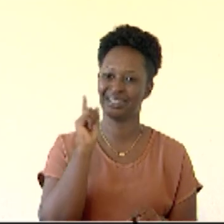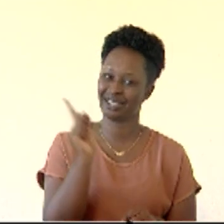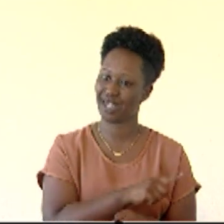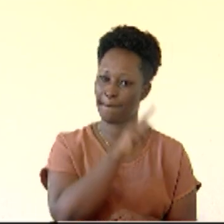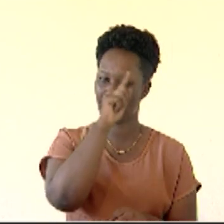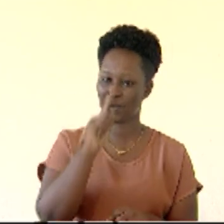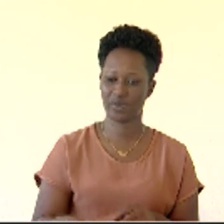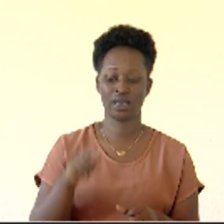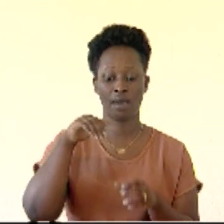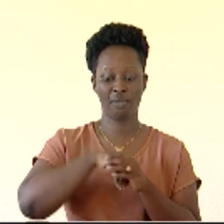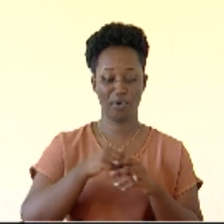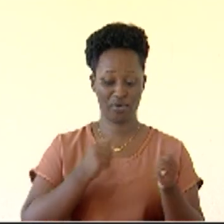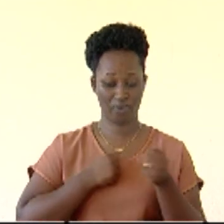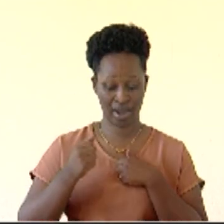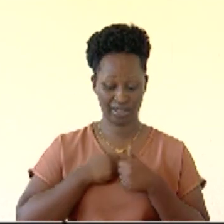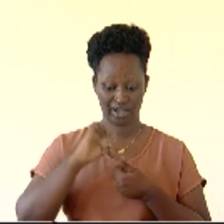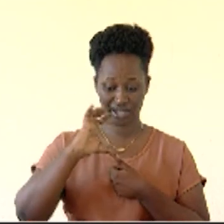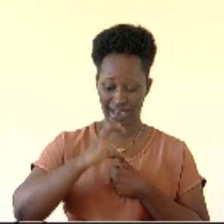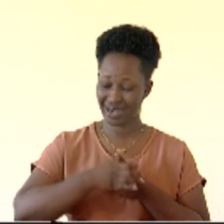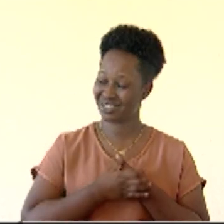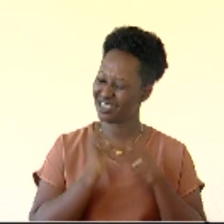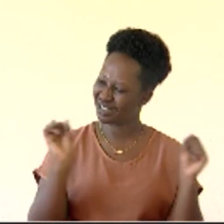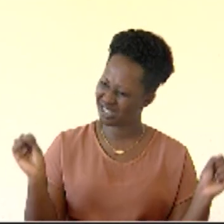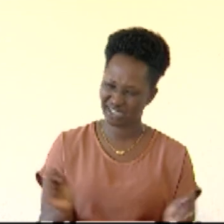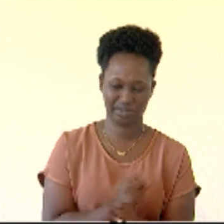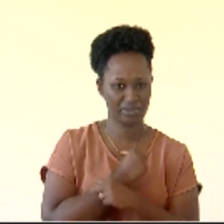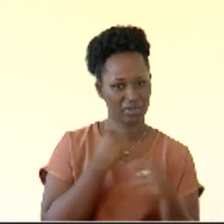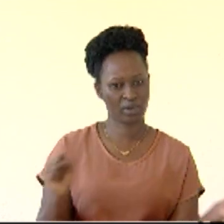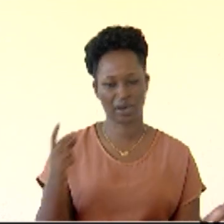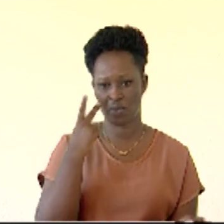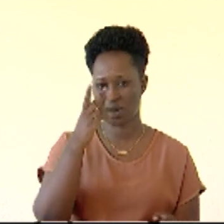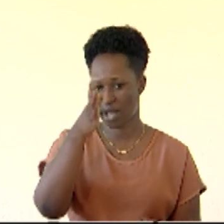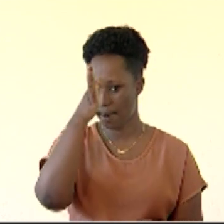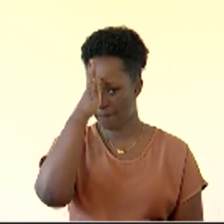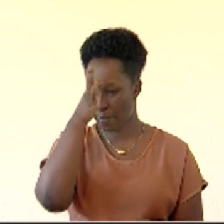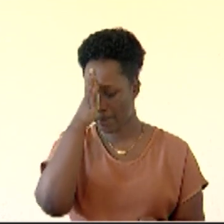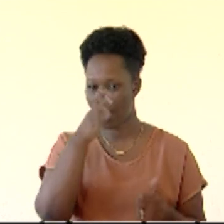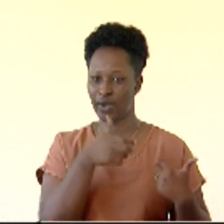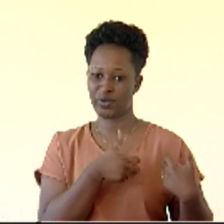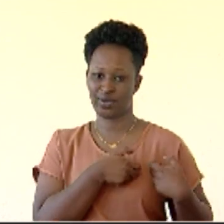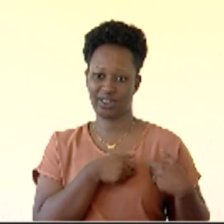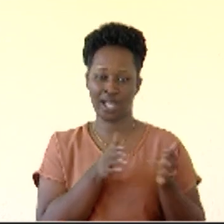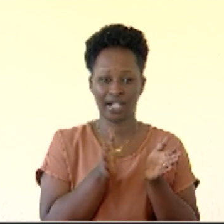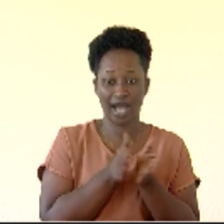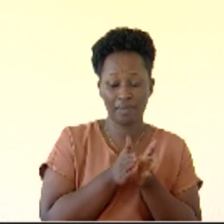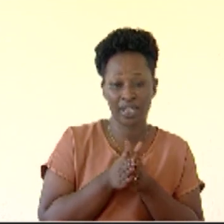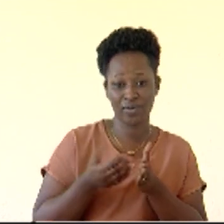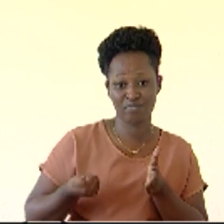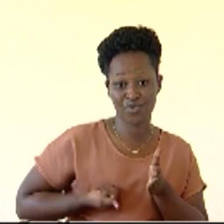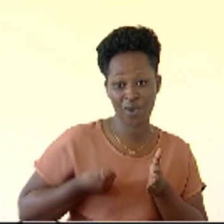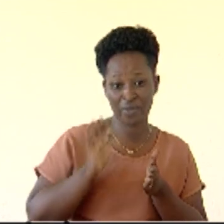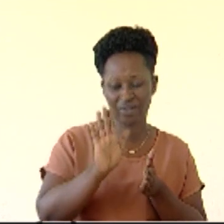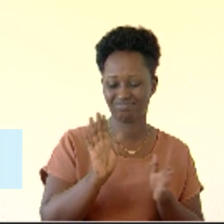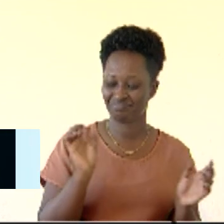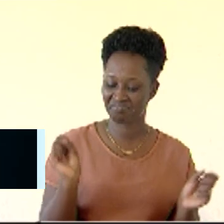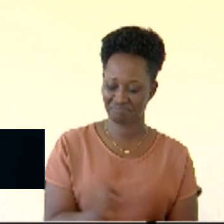In Rwanda culture, there is nowhere the father should be having a strong relationship. When we talk about a